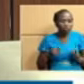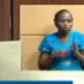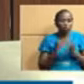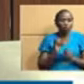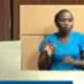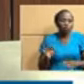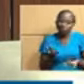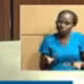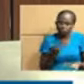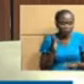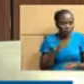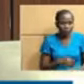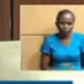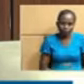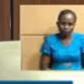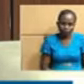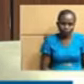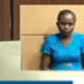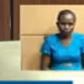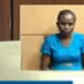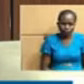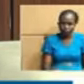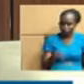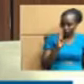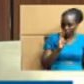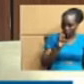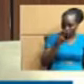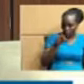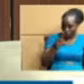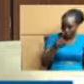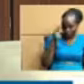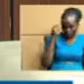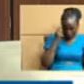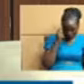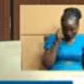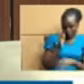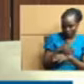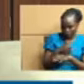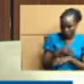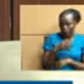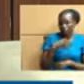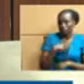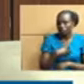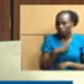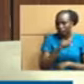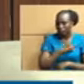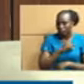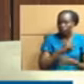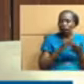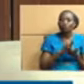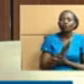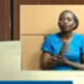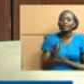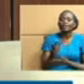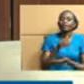time, to Bernard, I know that the Ministry of Gender, Labor and Social Development is the bedrock of social